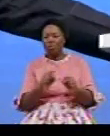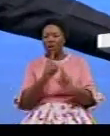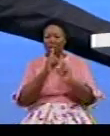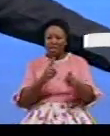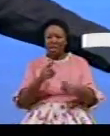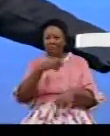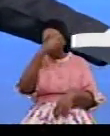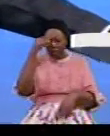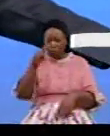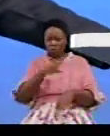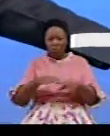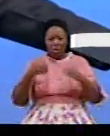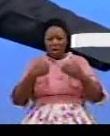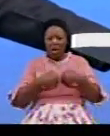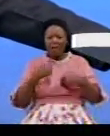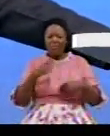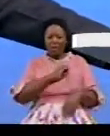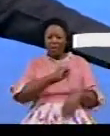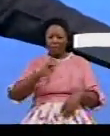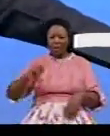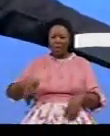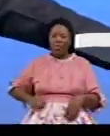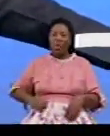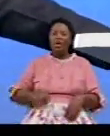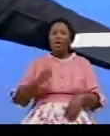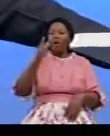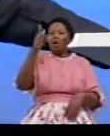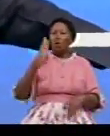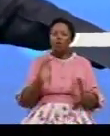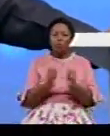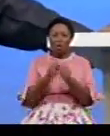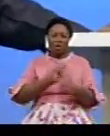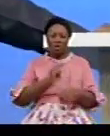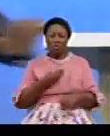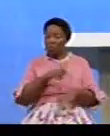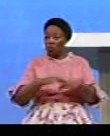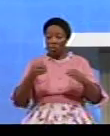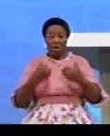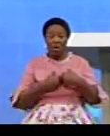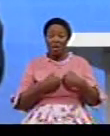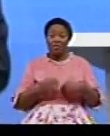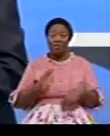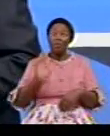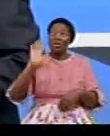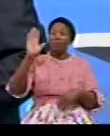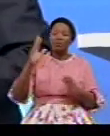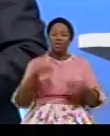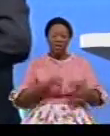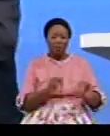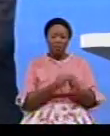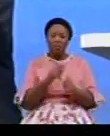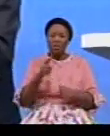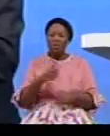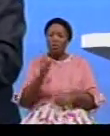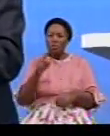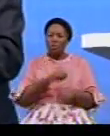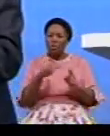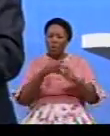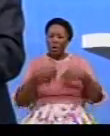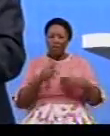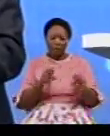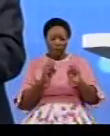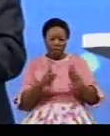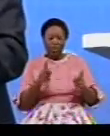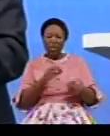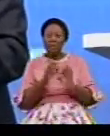will not refuse salvation. You will not refuse the grace of God that comes to you tonight.